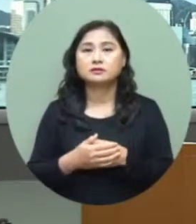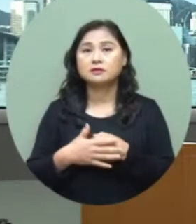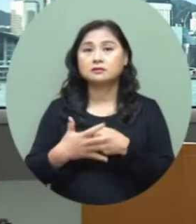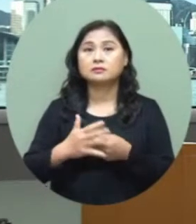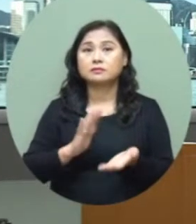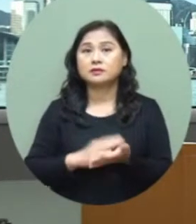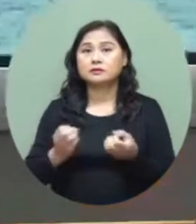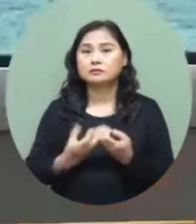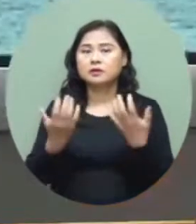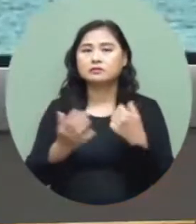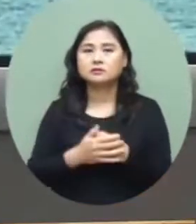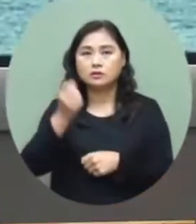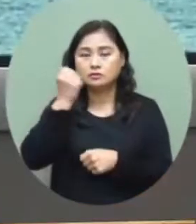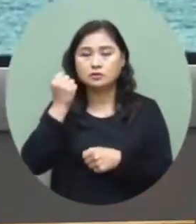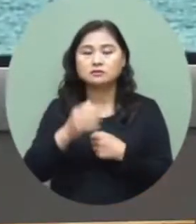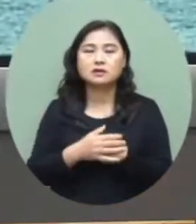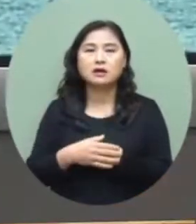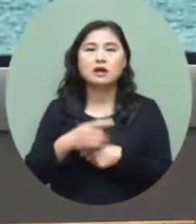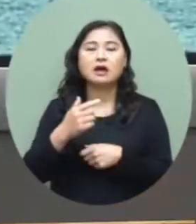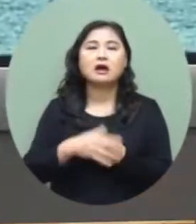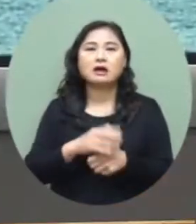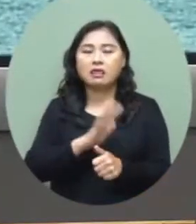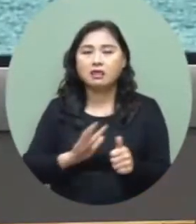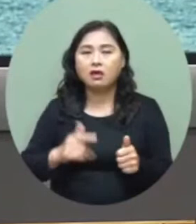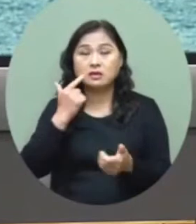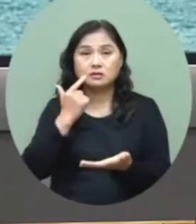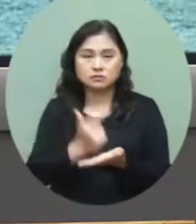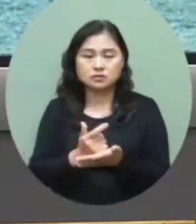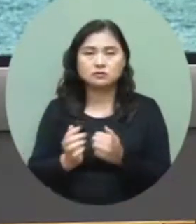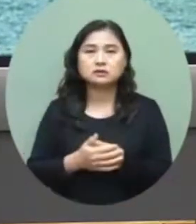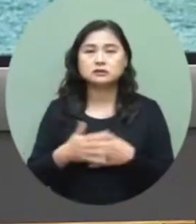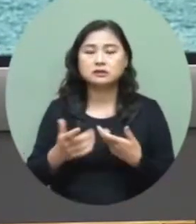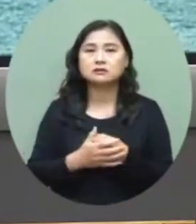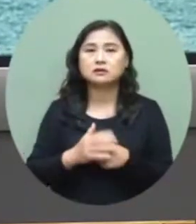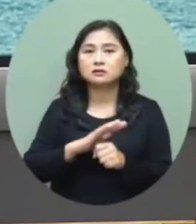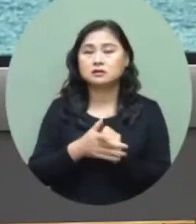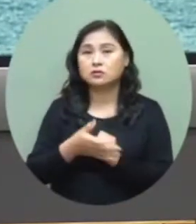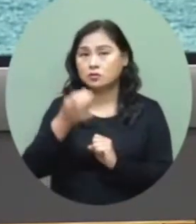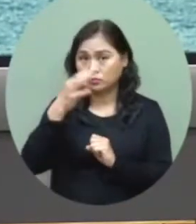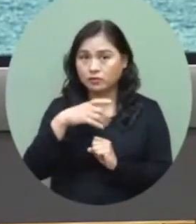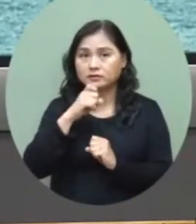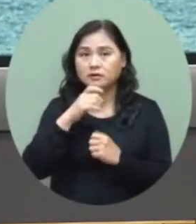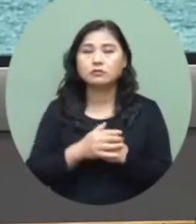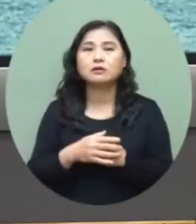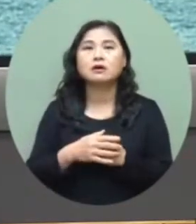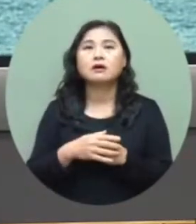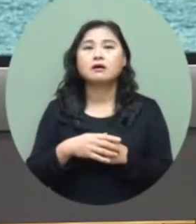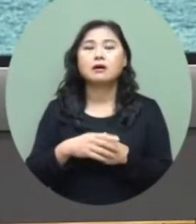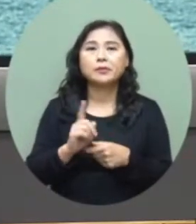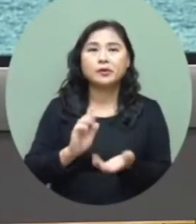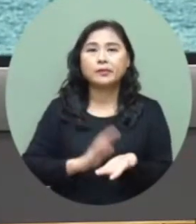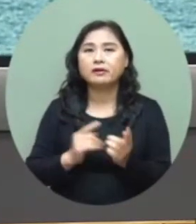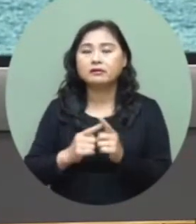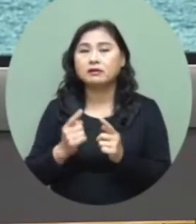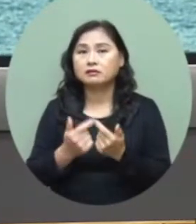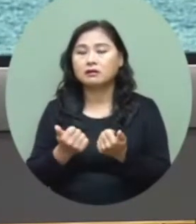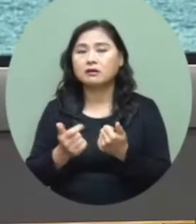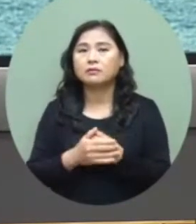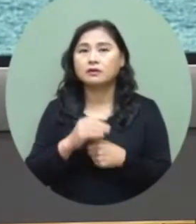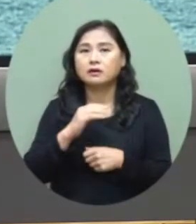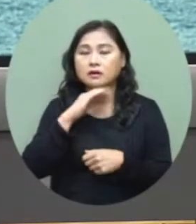Good afternoon, everyone. Since the start of the fifth wave, children and elderly people have been affected by different